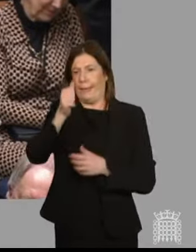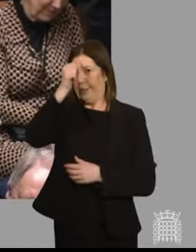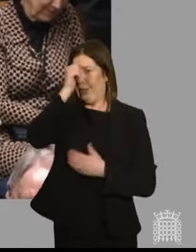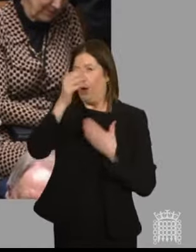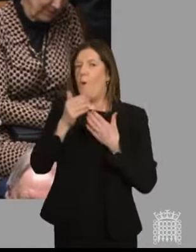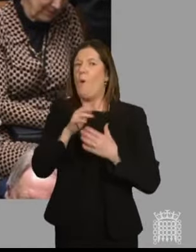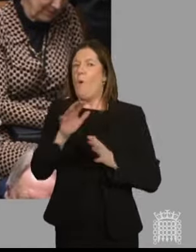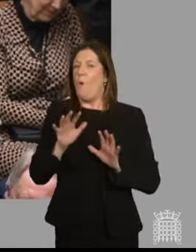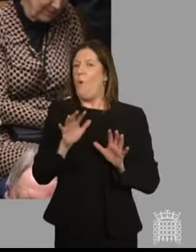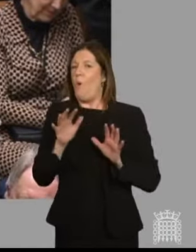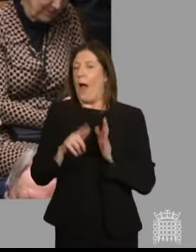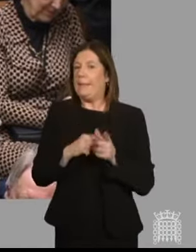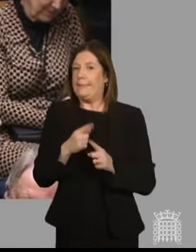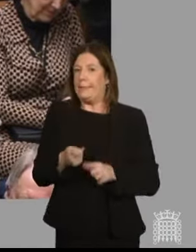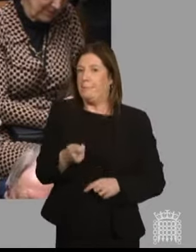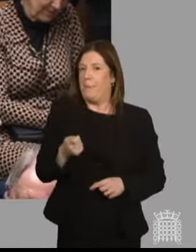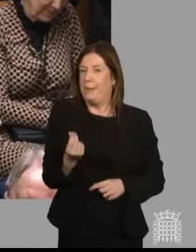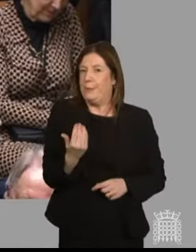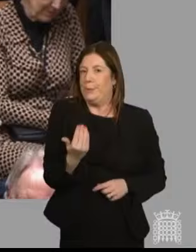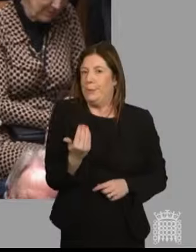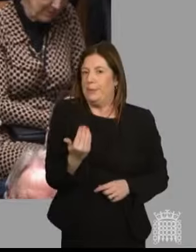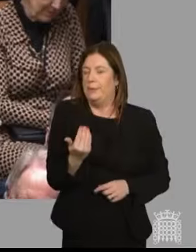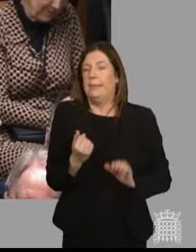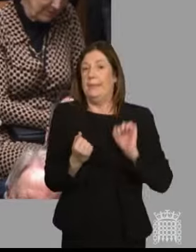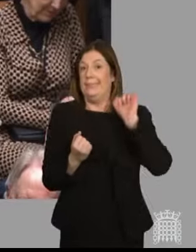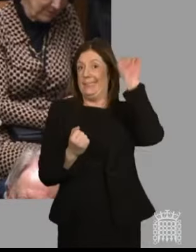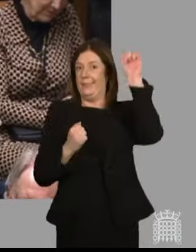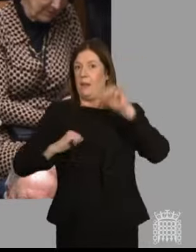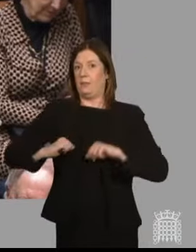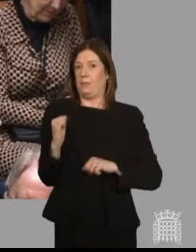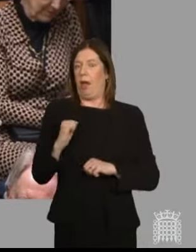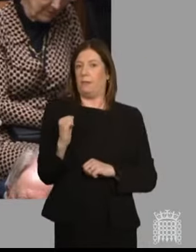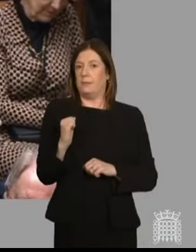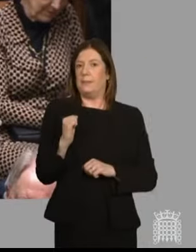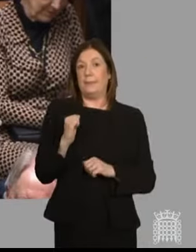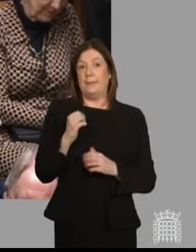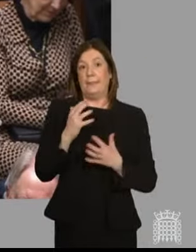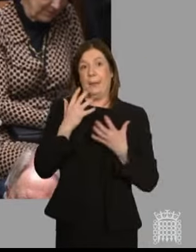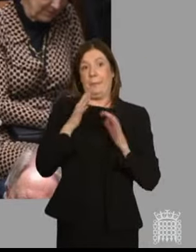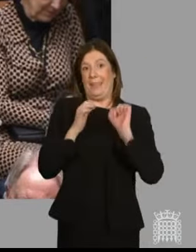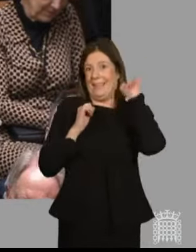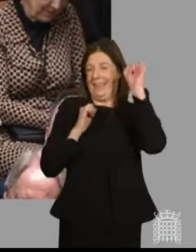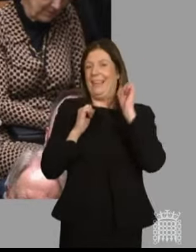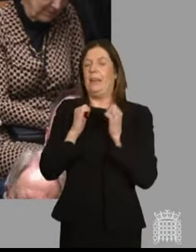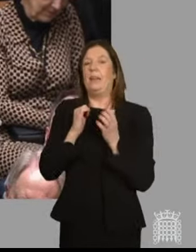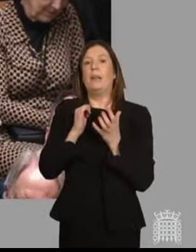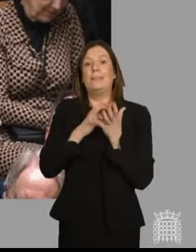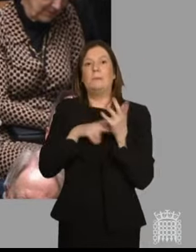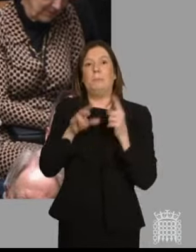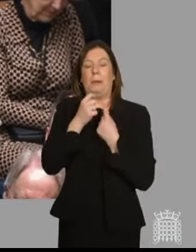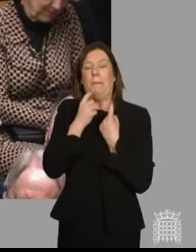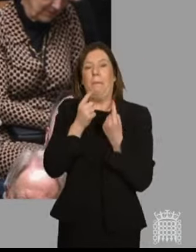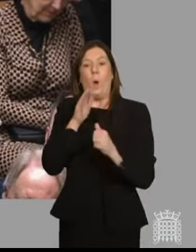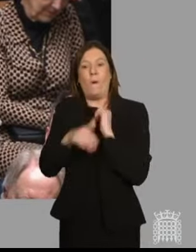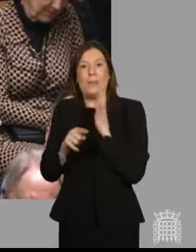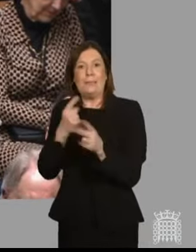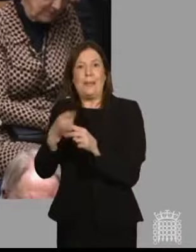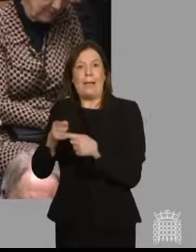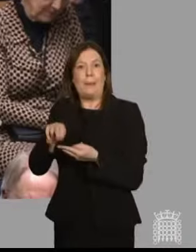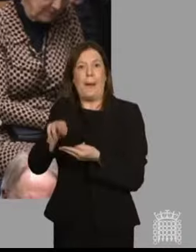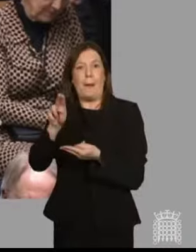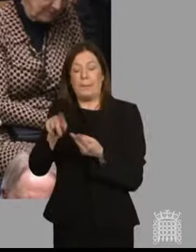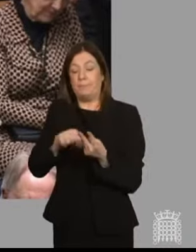to increase taxes on hard-working people. And in Wales, businesses are being clobbered by a 5% increase on